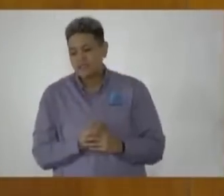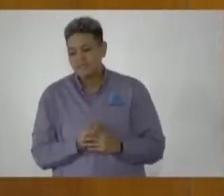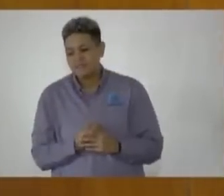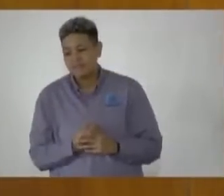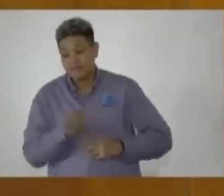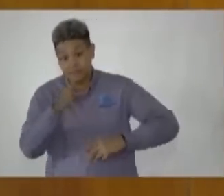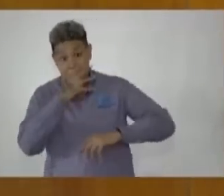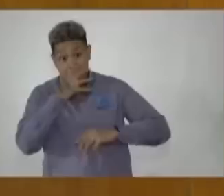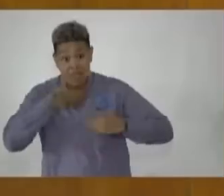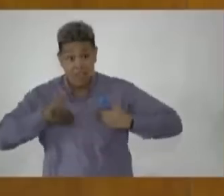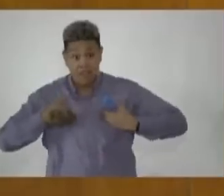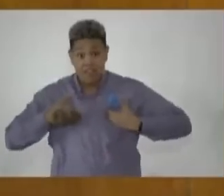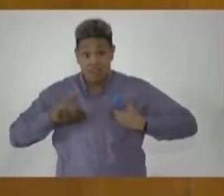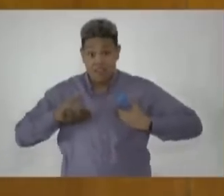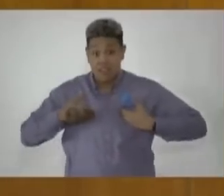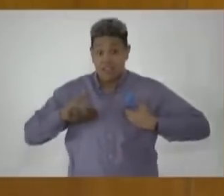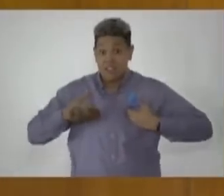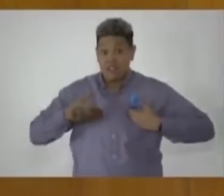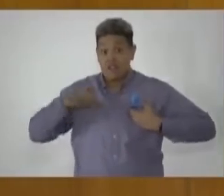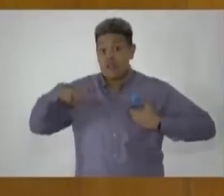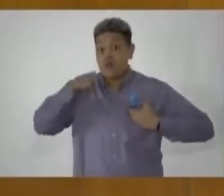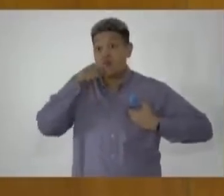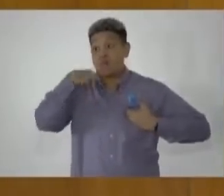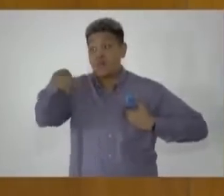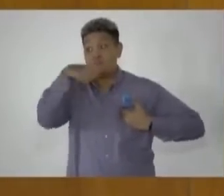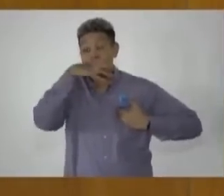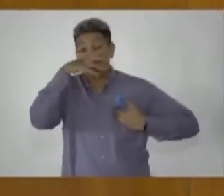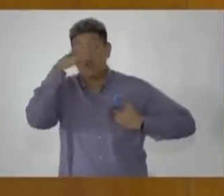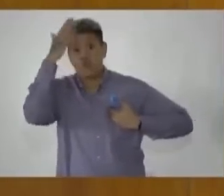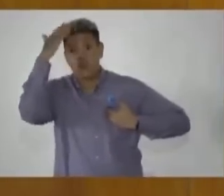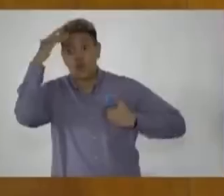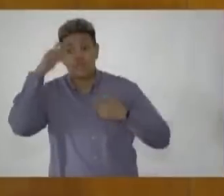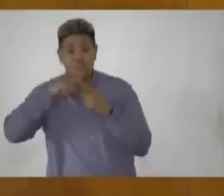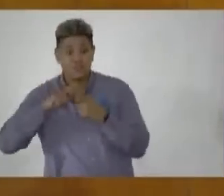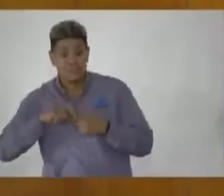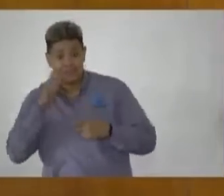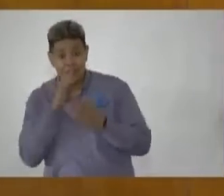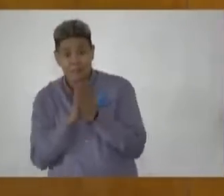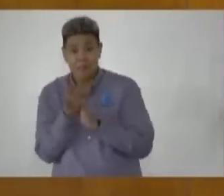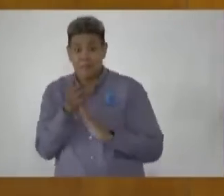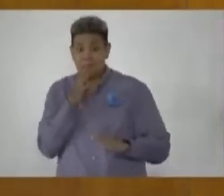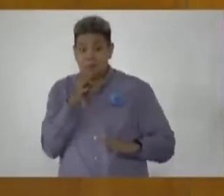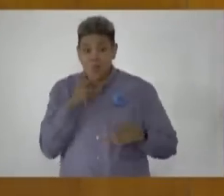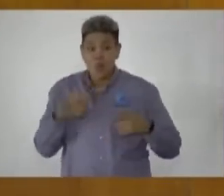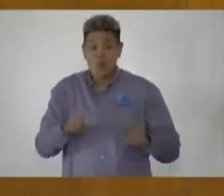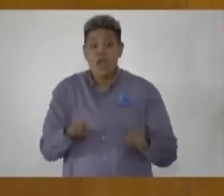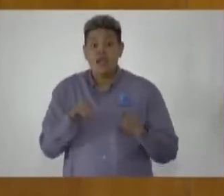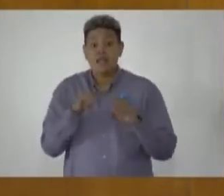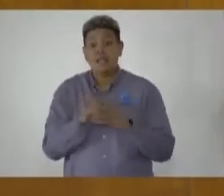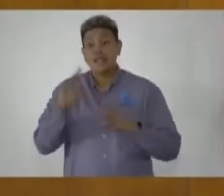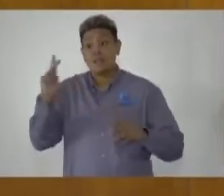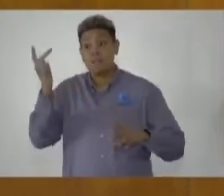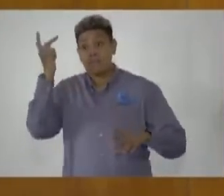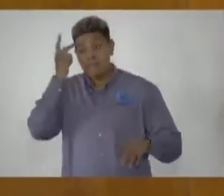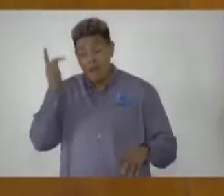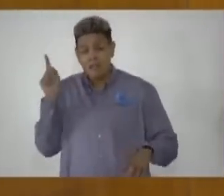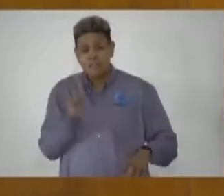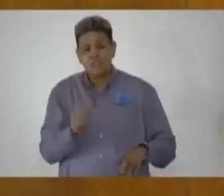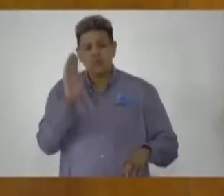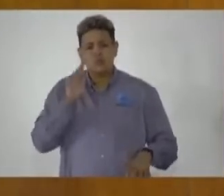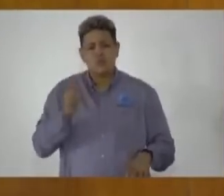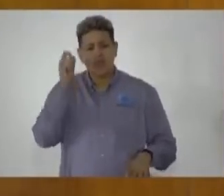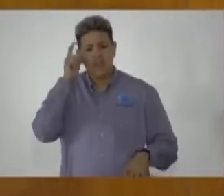As a mother, and those of us who are mothers, particularly who became mother while being in the politics, will